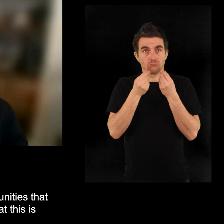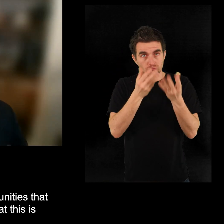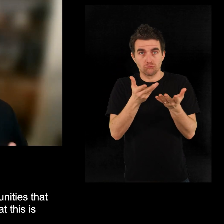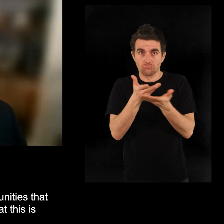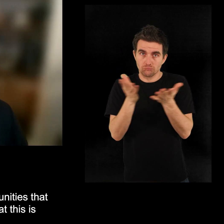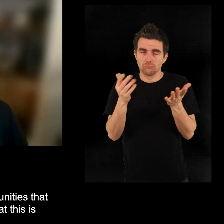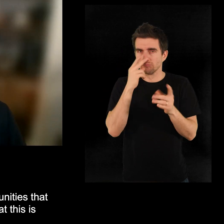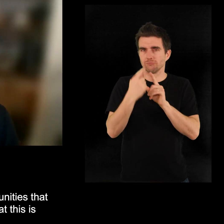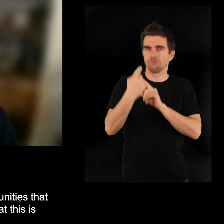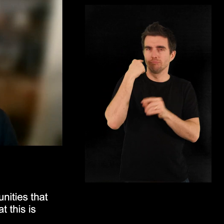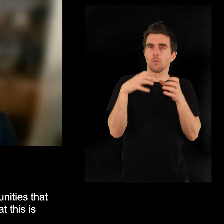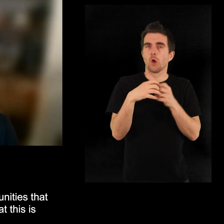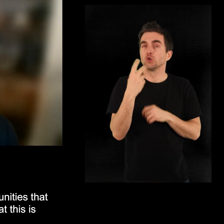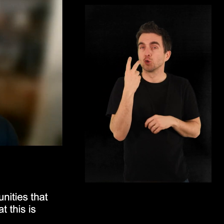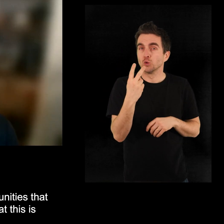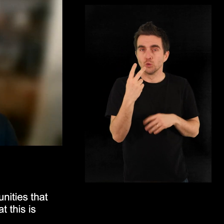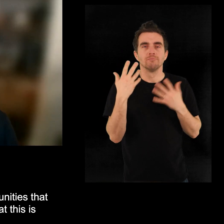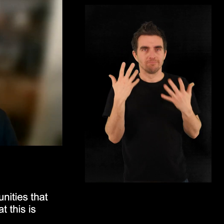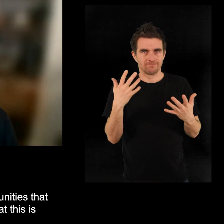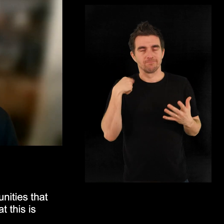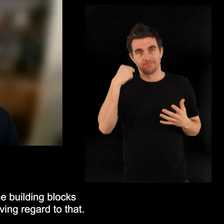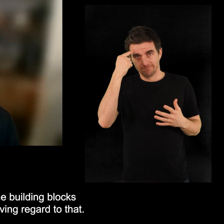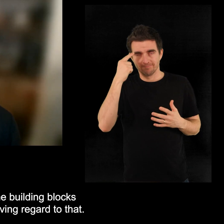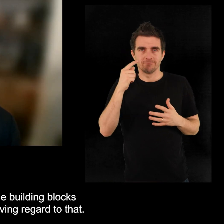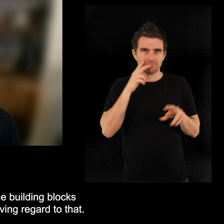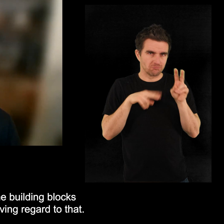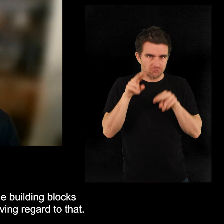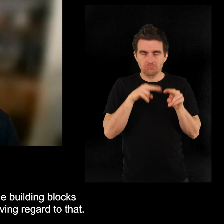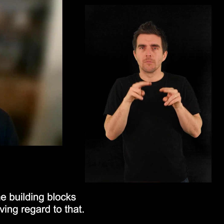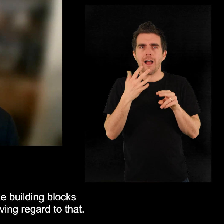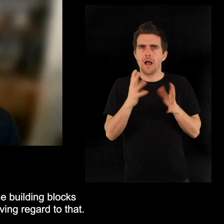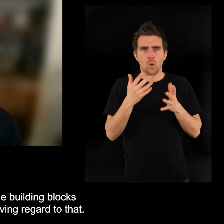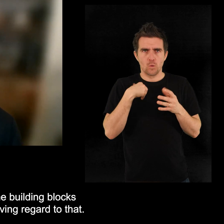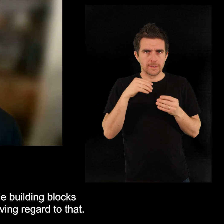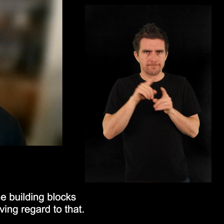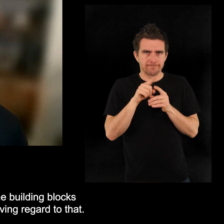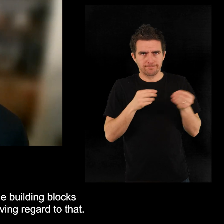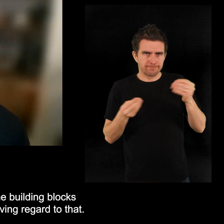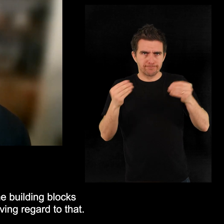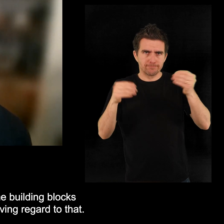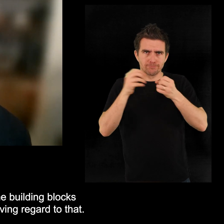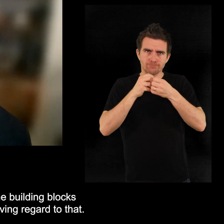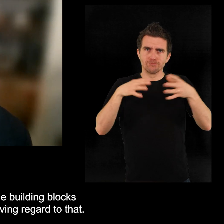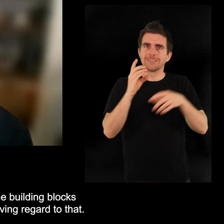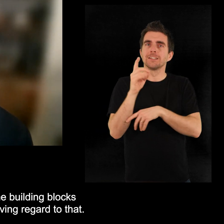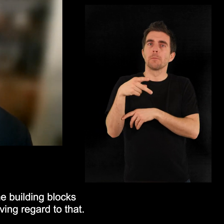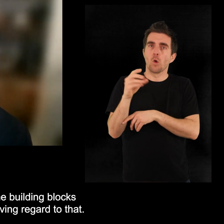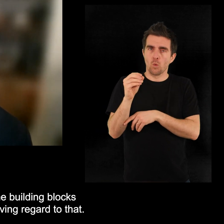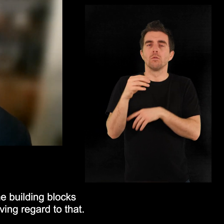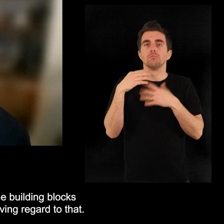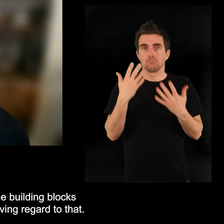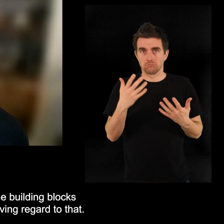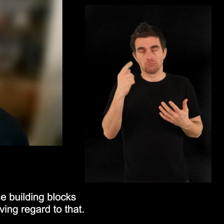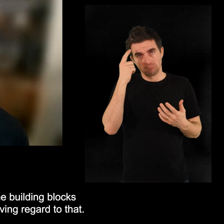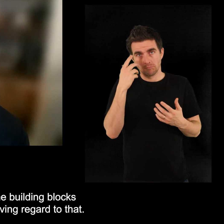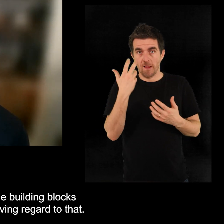equal opportunities that we looked at in module 2, that this is an essential element of all the building blocks of building